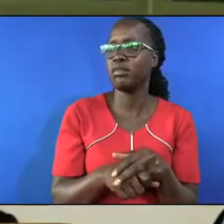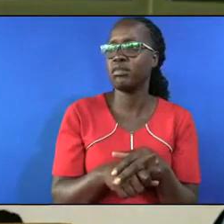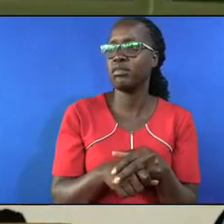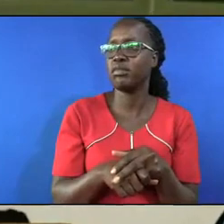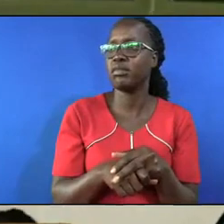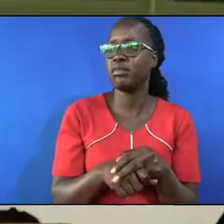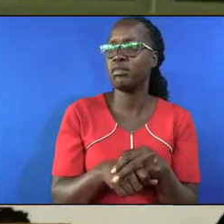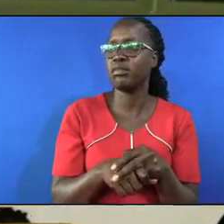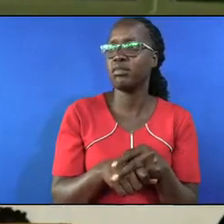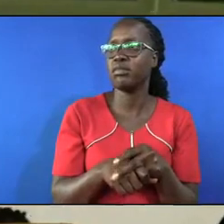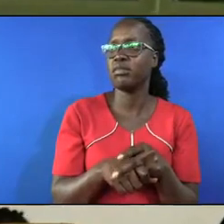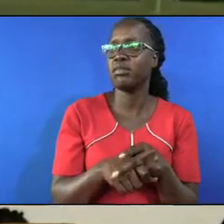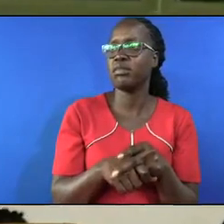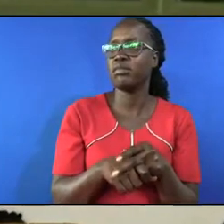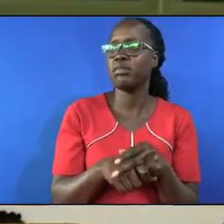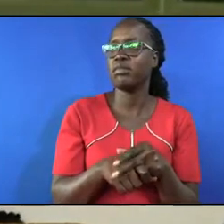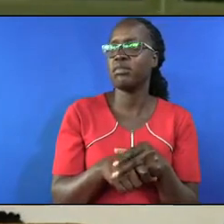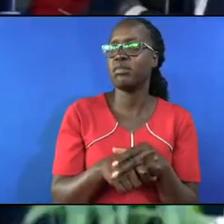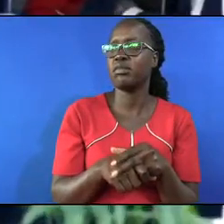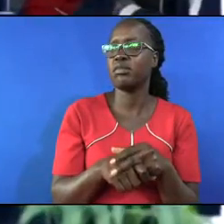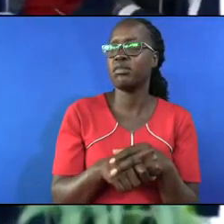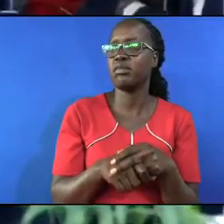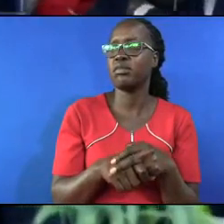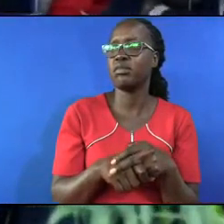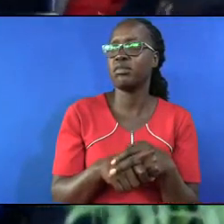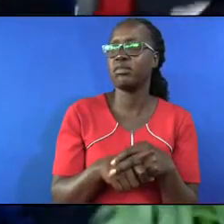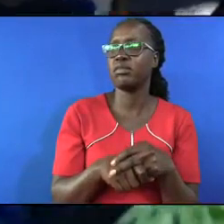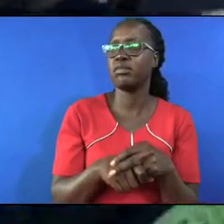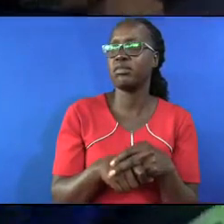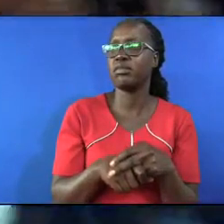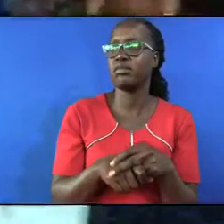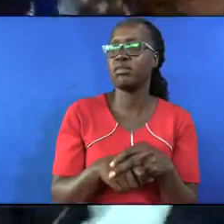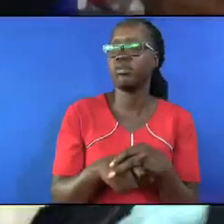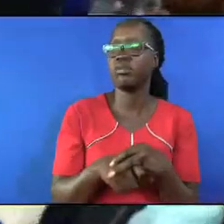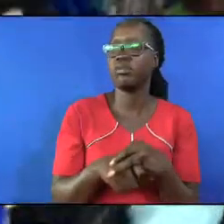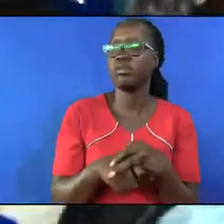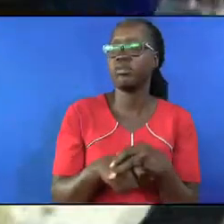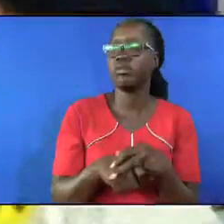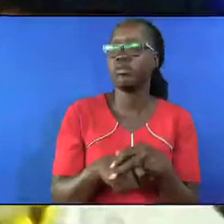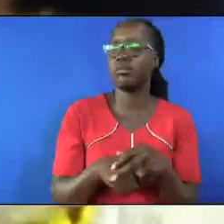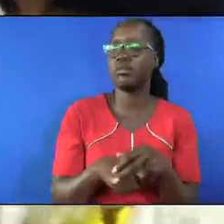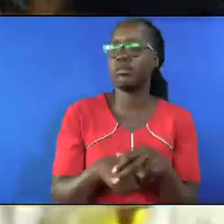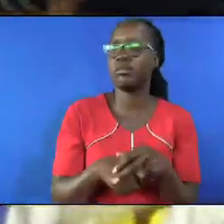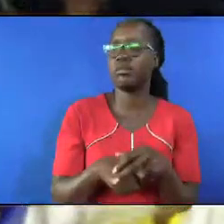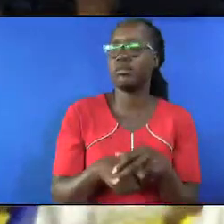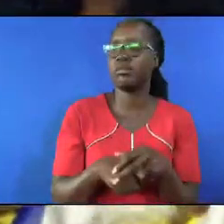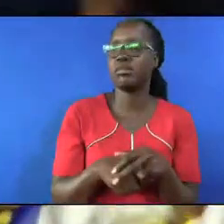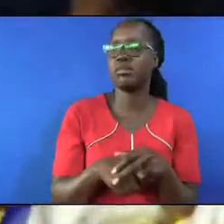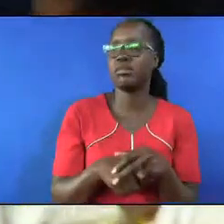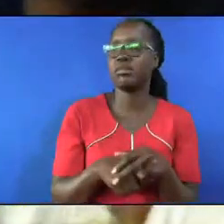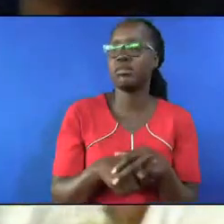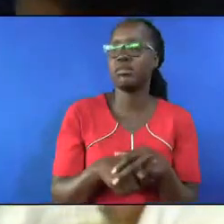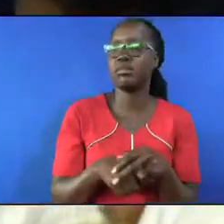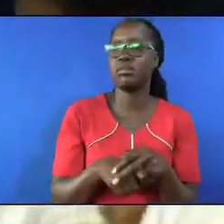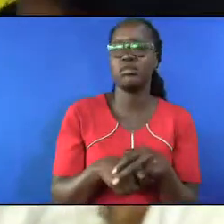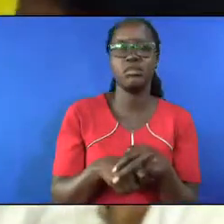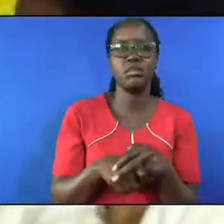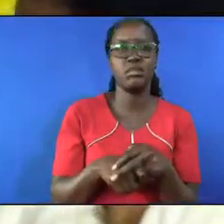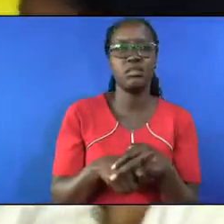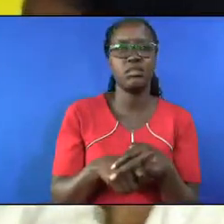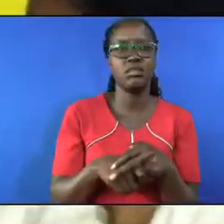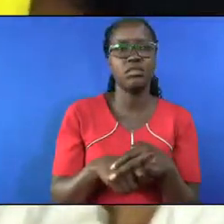Hadassah, you spoke. I want someone who has not spoken. Yes, you. What did Eli's sons do? What? Anything you know about Eli's